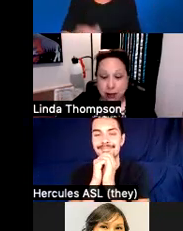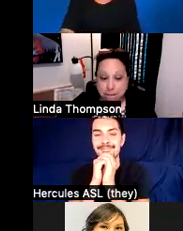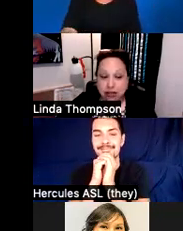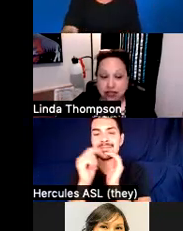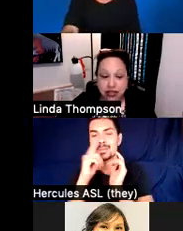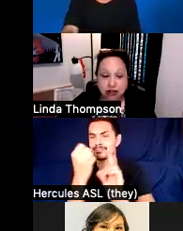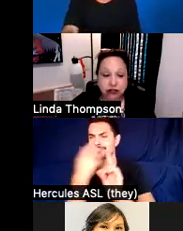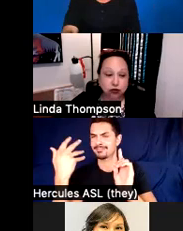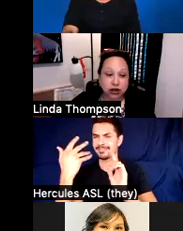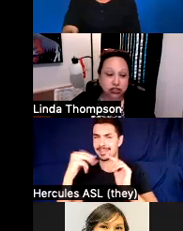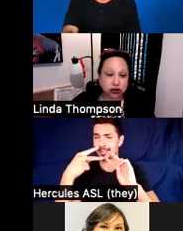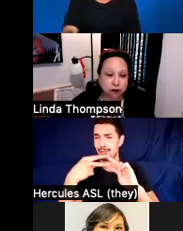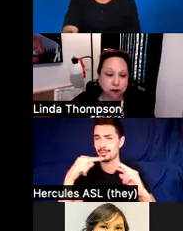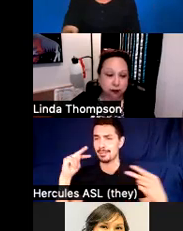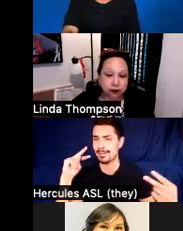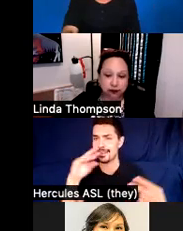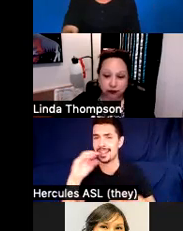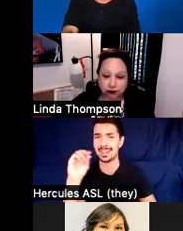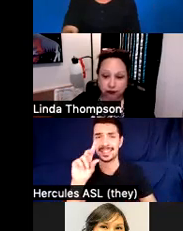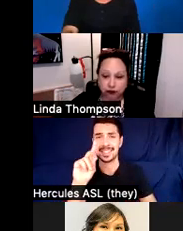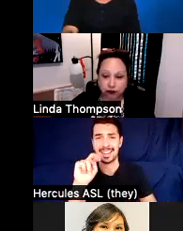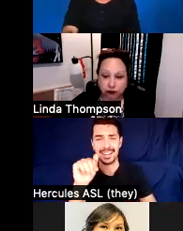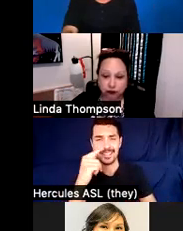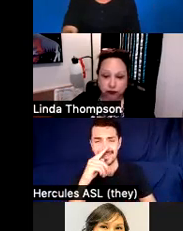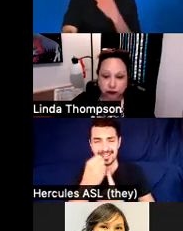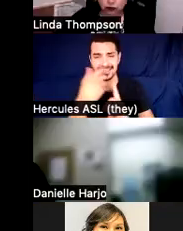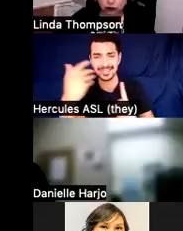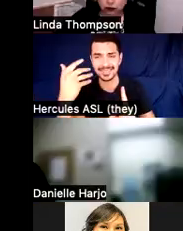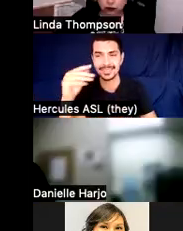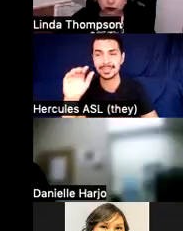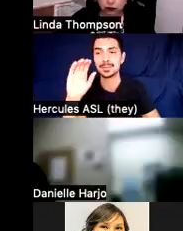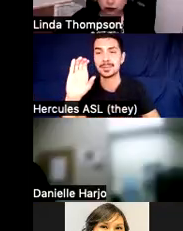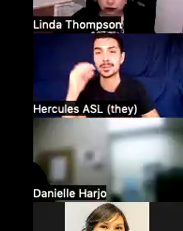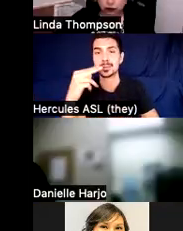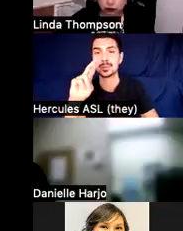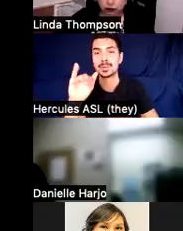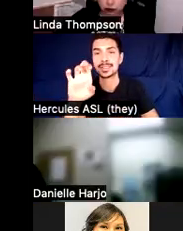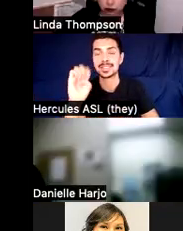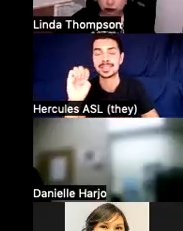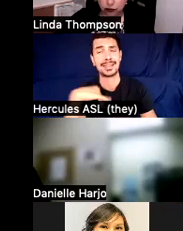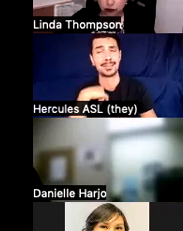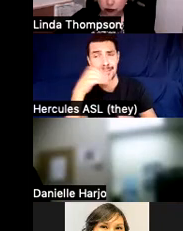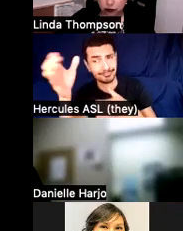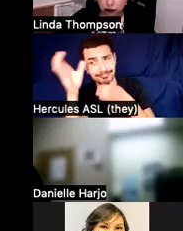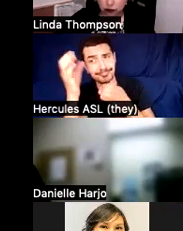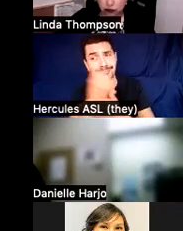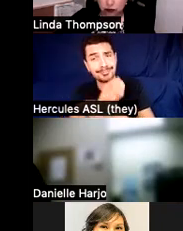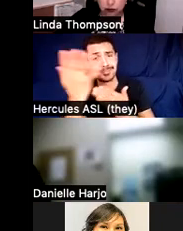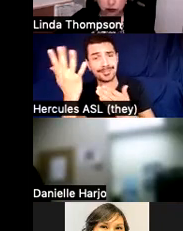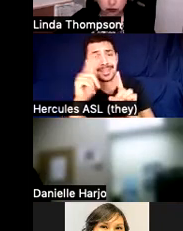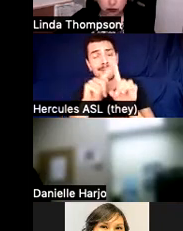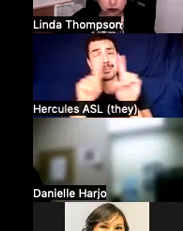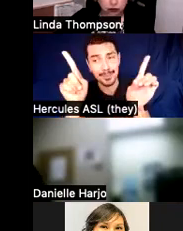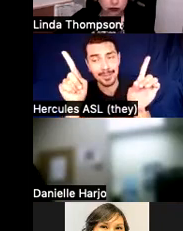Yeah, thank you so much. Well, I don't know all of the everything about it. I